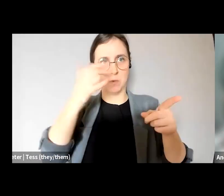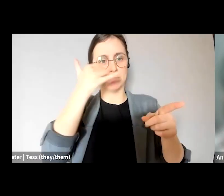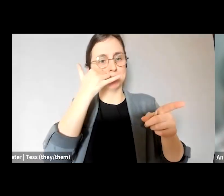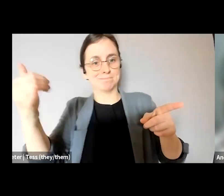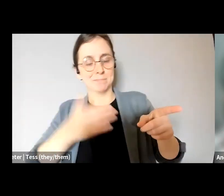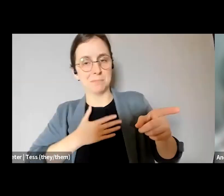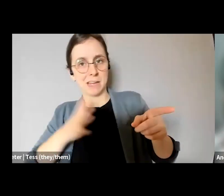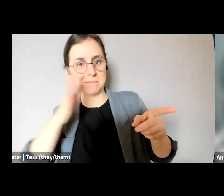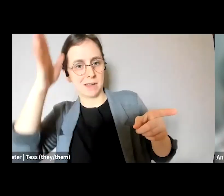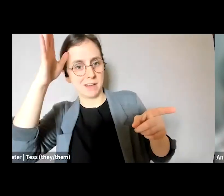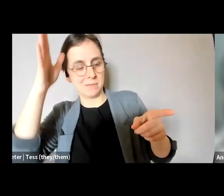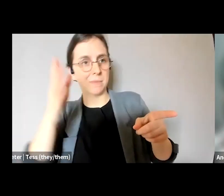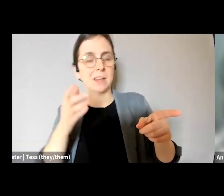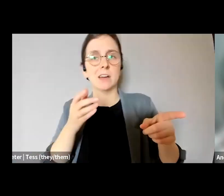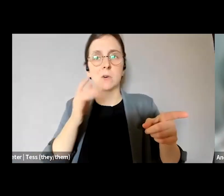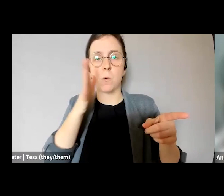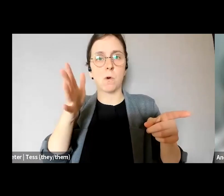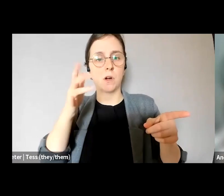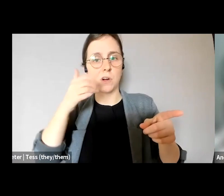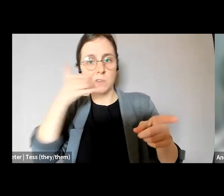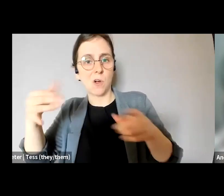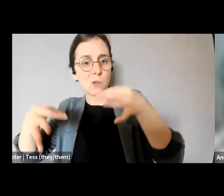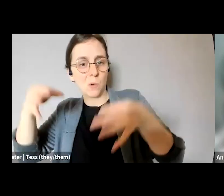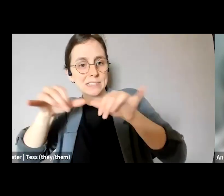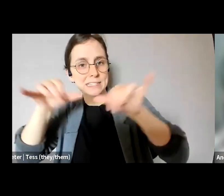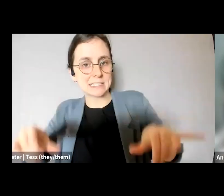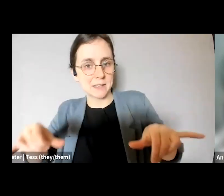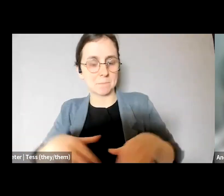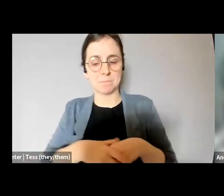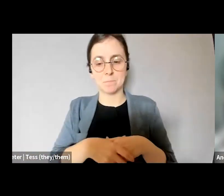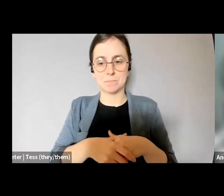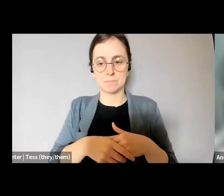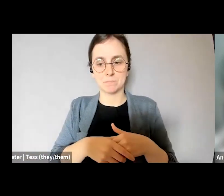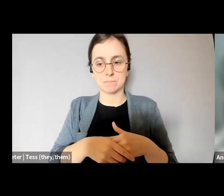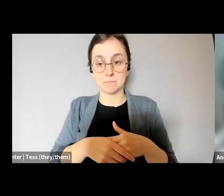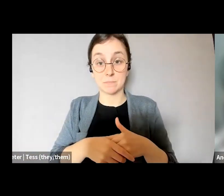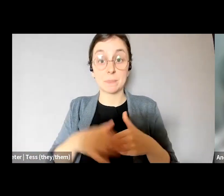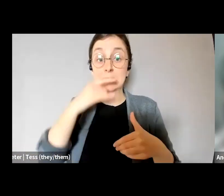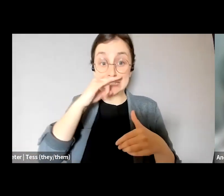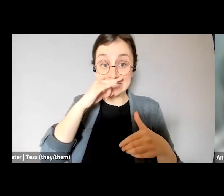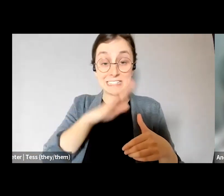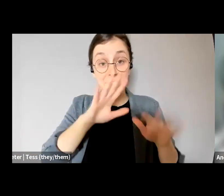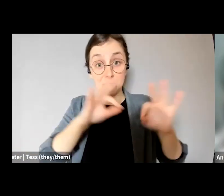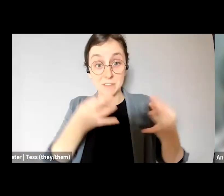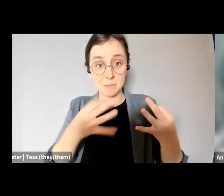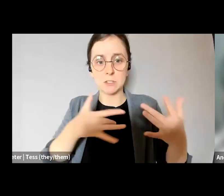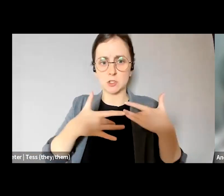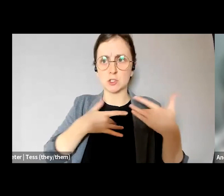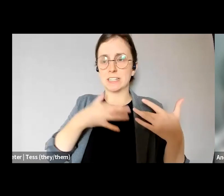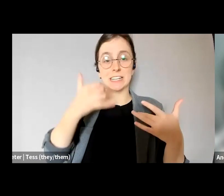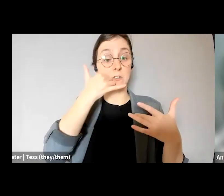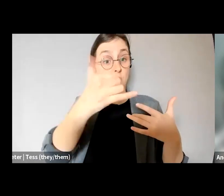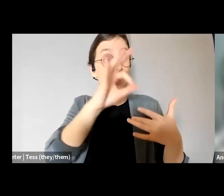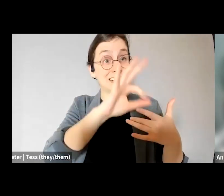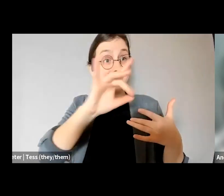Kids could be concerned that either they or their families will be reported to the child abuse and neglect system, or parents might have that